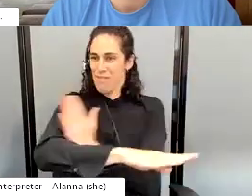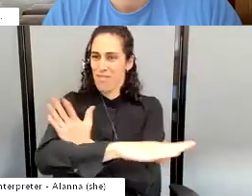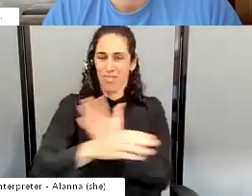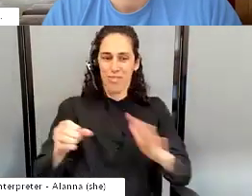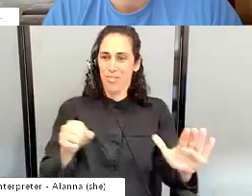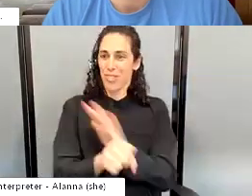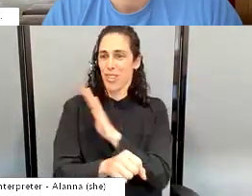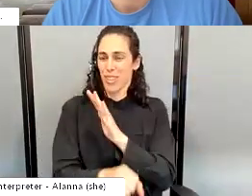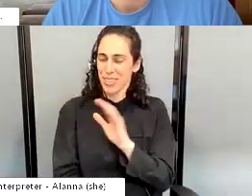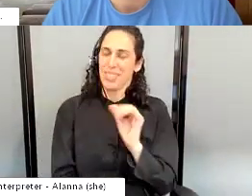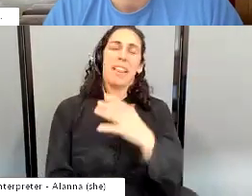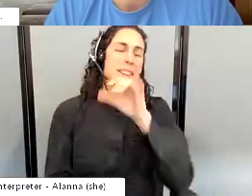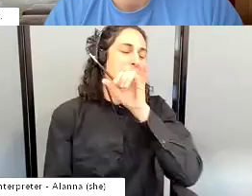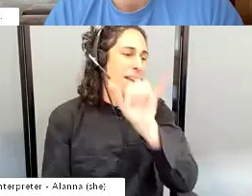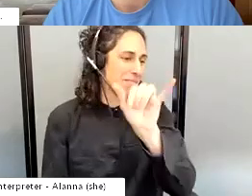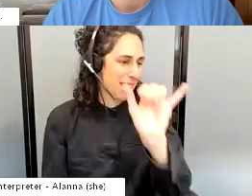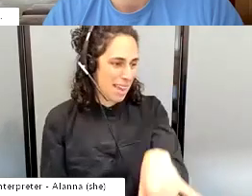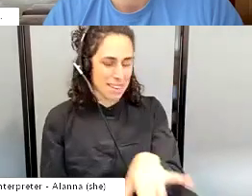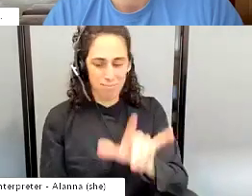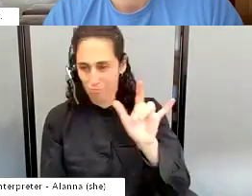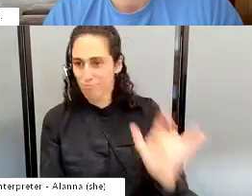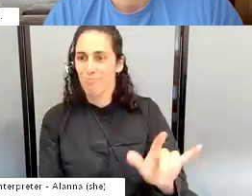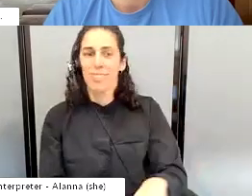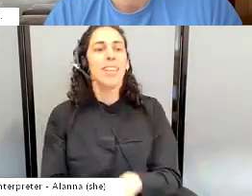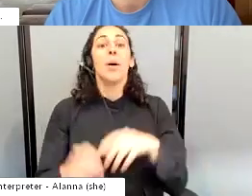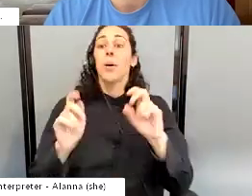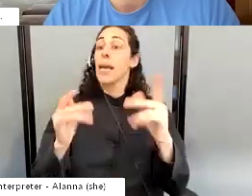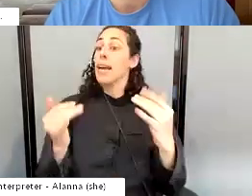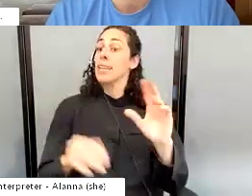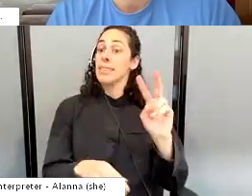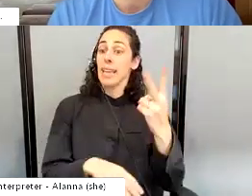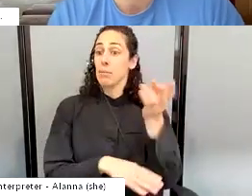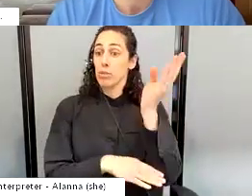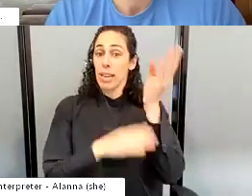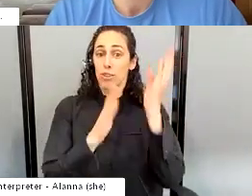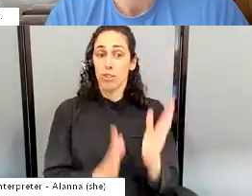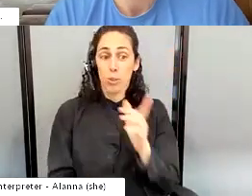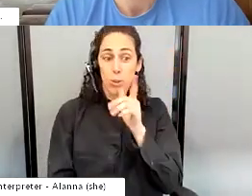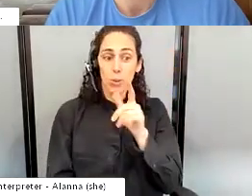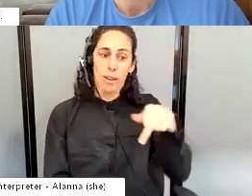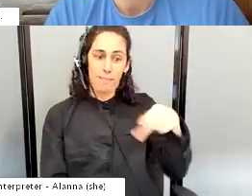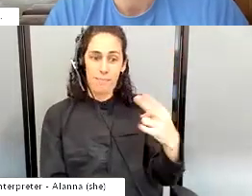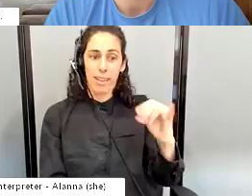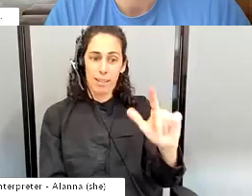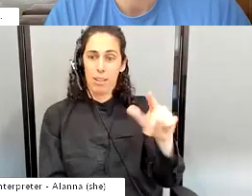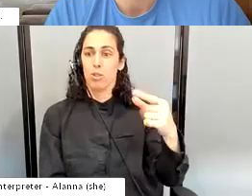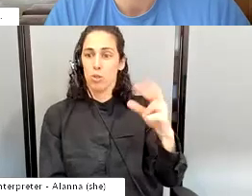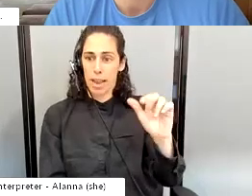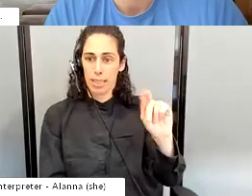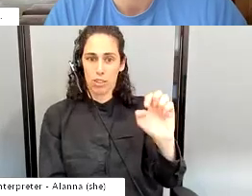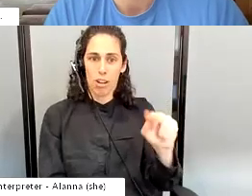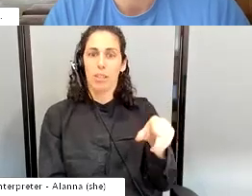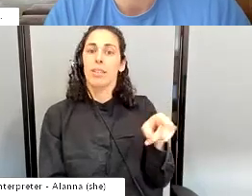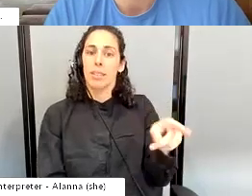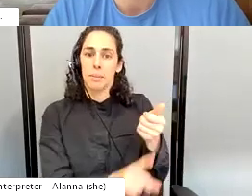Canadians, who in a volunteer role is an instructor at Canadians. He's also an associate faculty member at the Canada School of